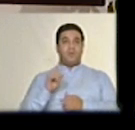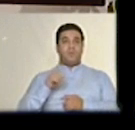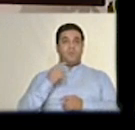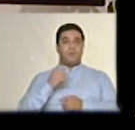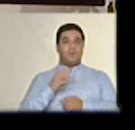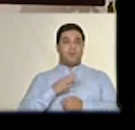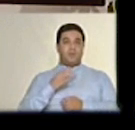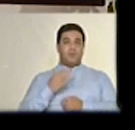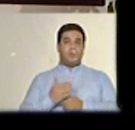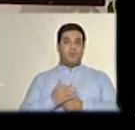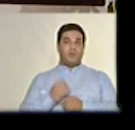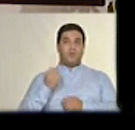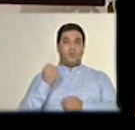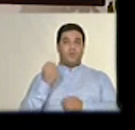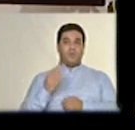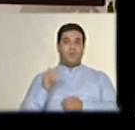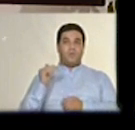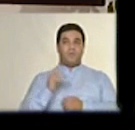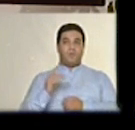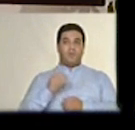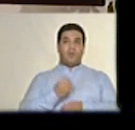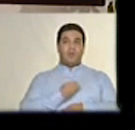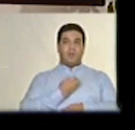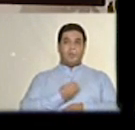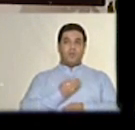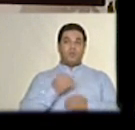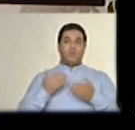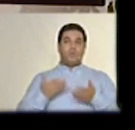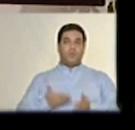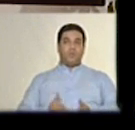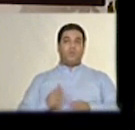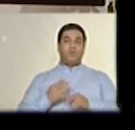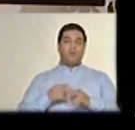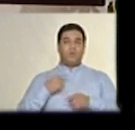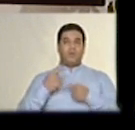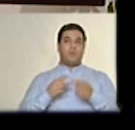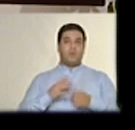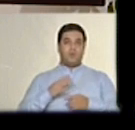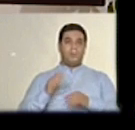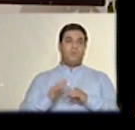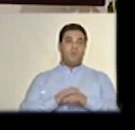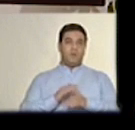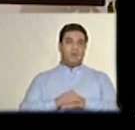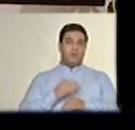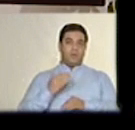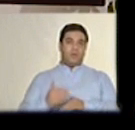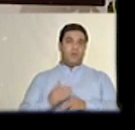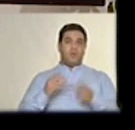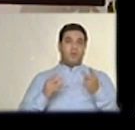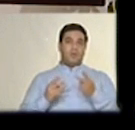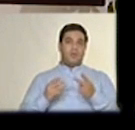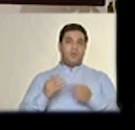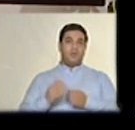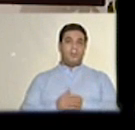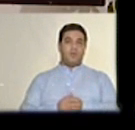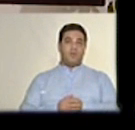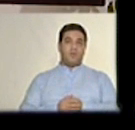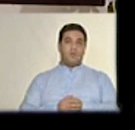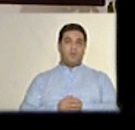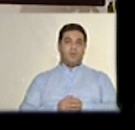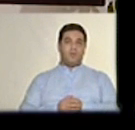dedingiz? 14-fevralda Andijonda tug'ilgan deb javob berdingiz. Barakalla. Ikkinchi yilni aytaman.